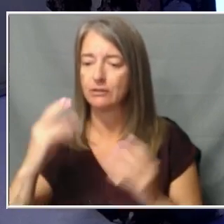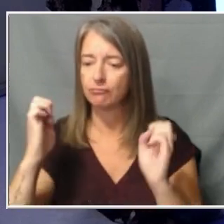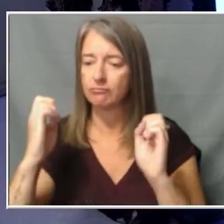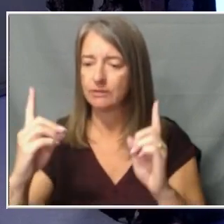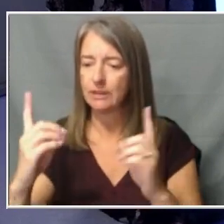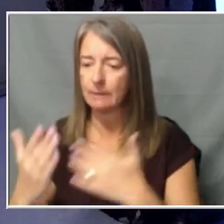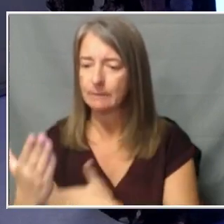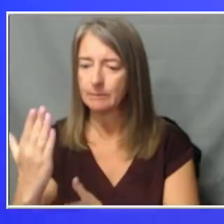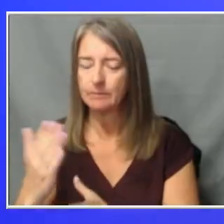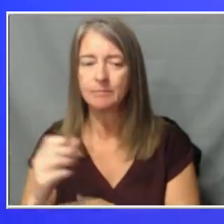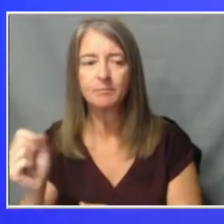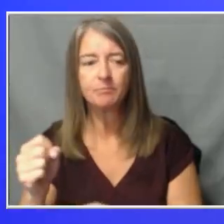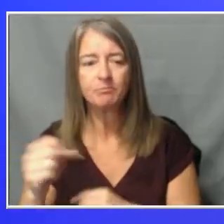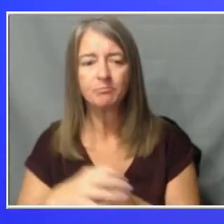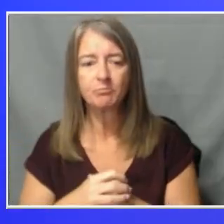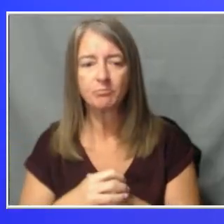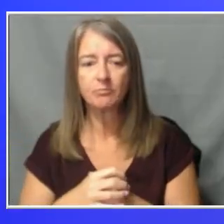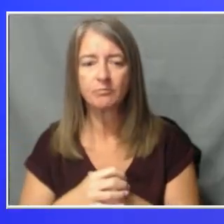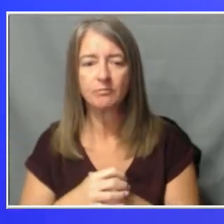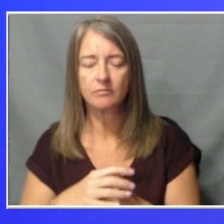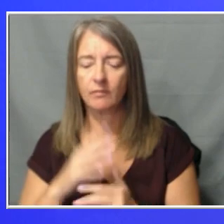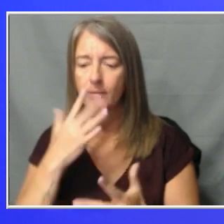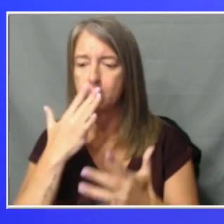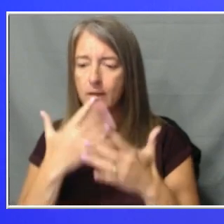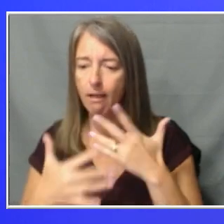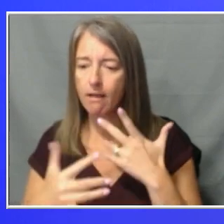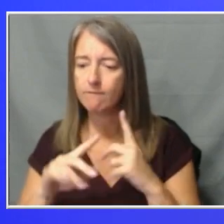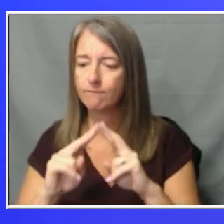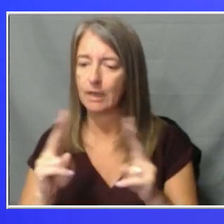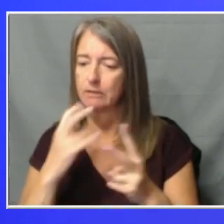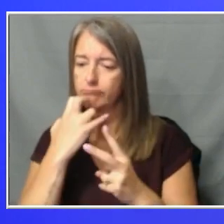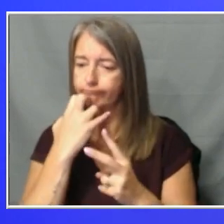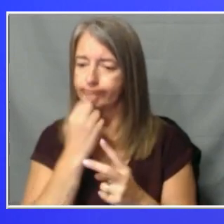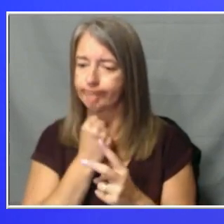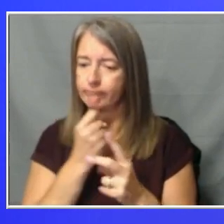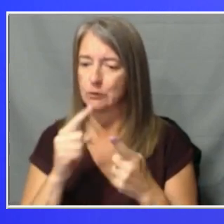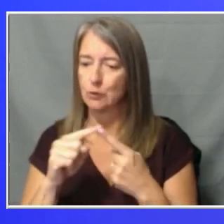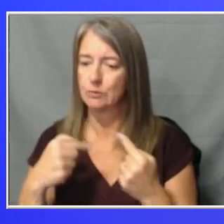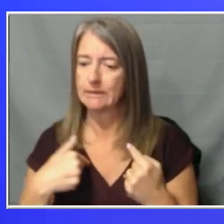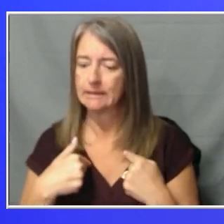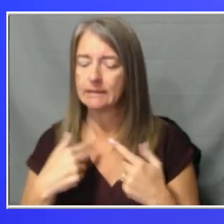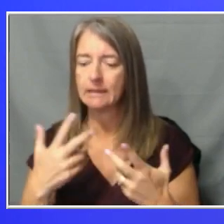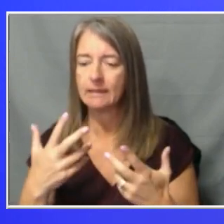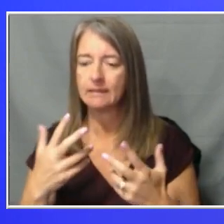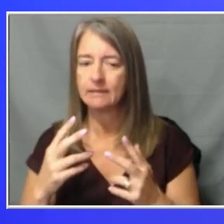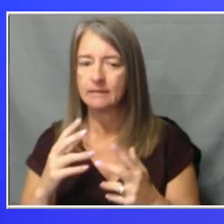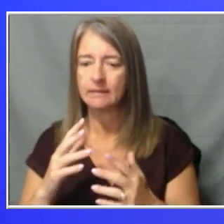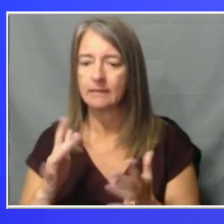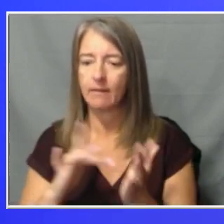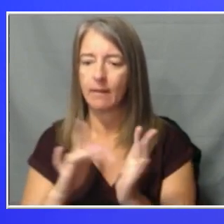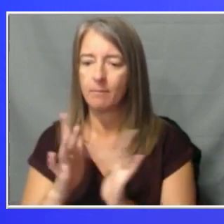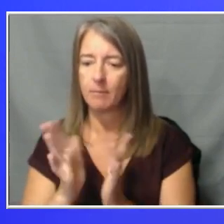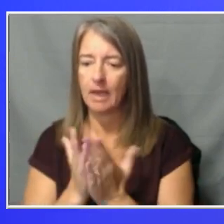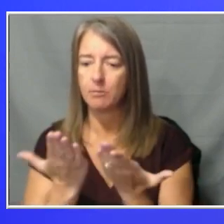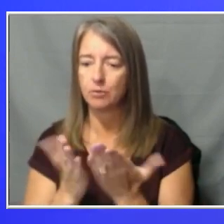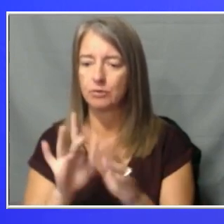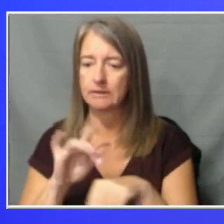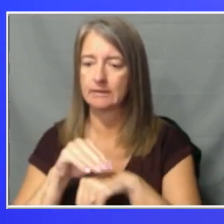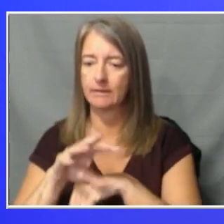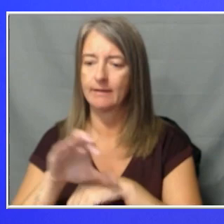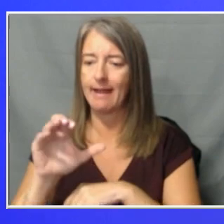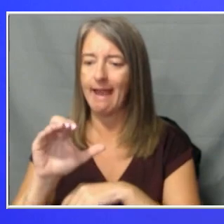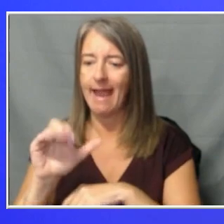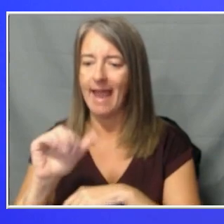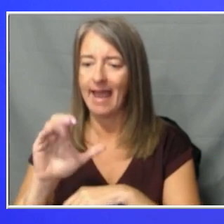morning. Yeah, blood is very sacred to me. You know, I take the Bible's advice at Acts